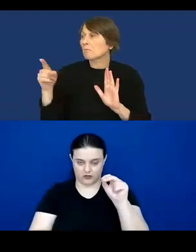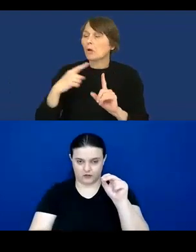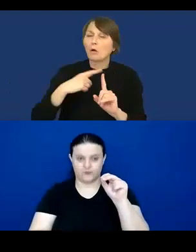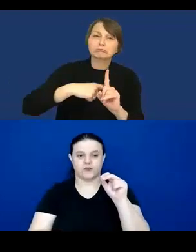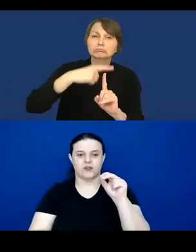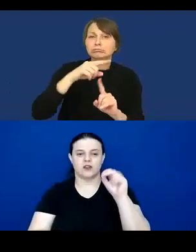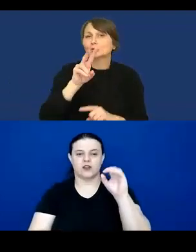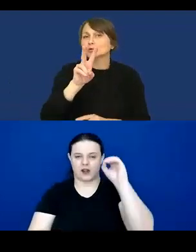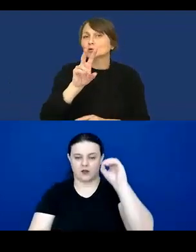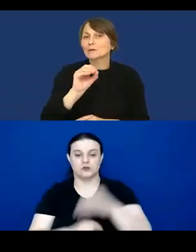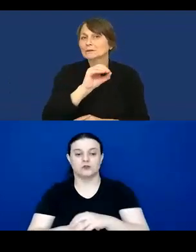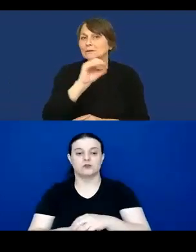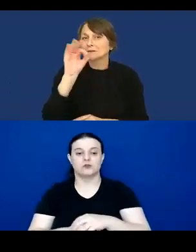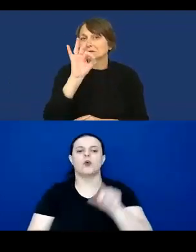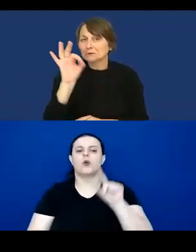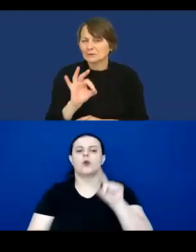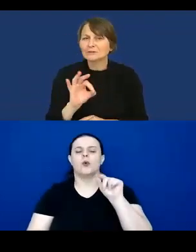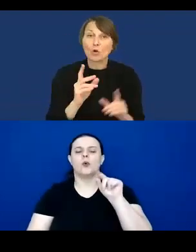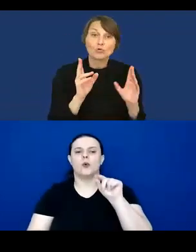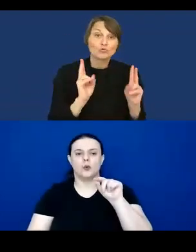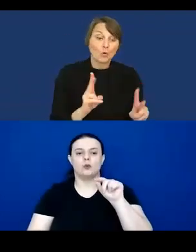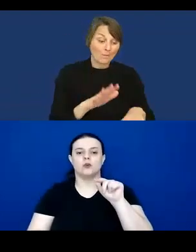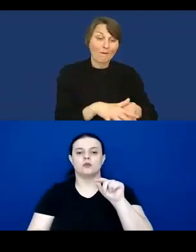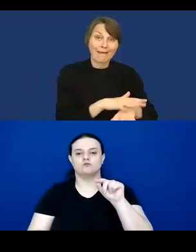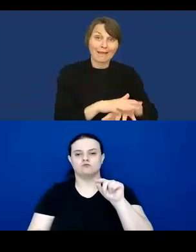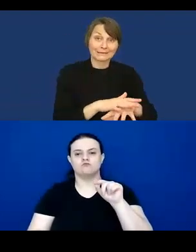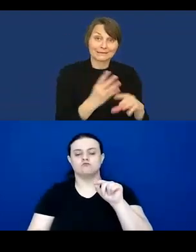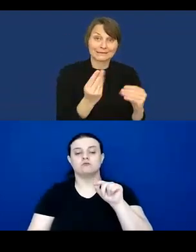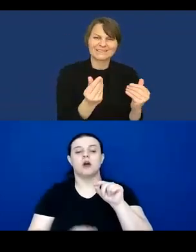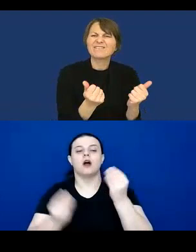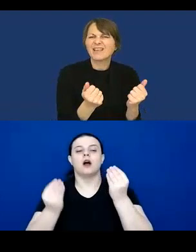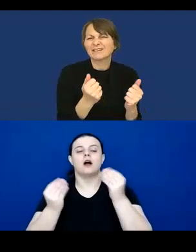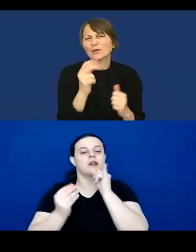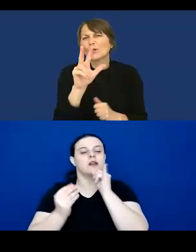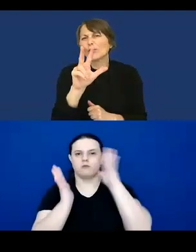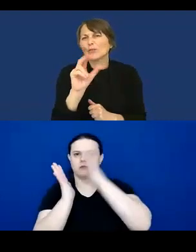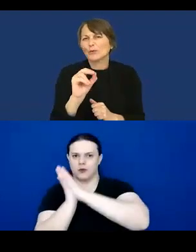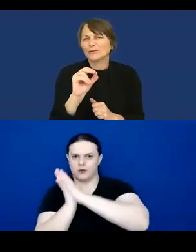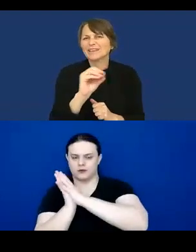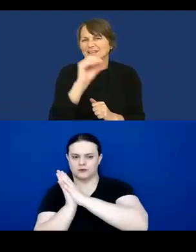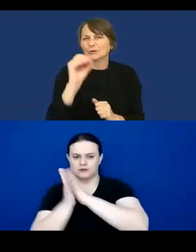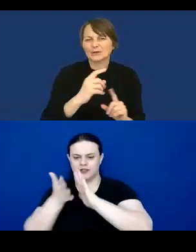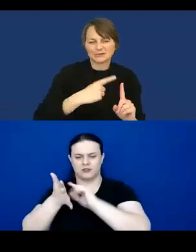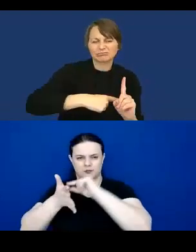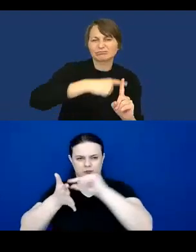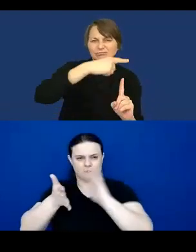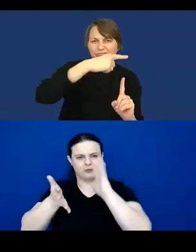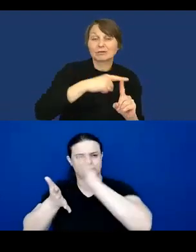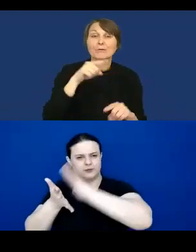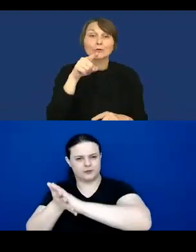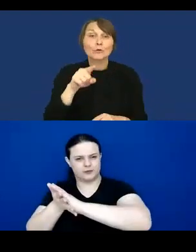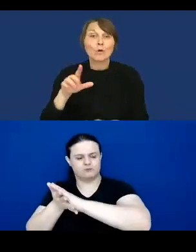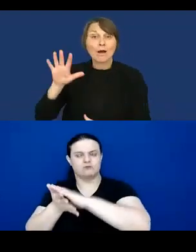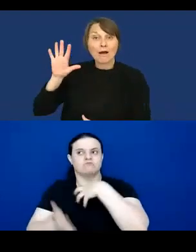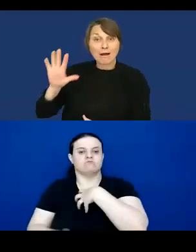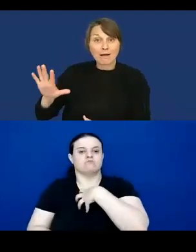temperature, which is usually around 30 degrees. And if you place your hand on these bars, yeah, it will feel as a bit cold.